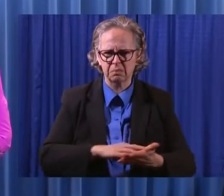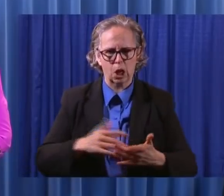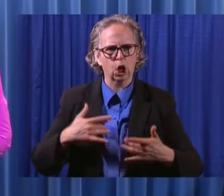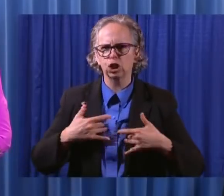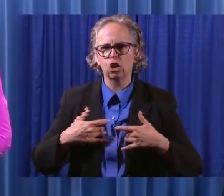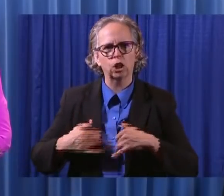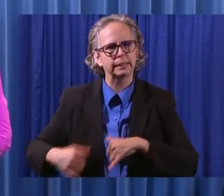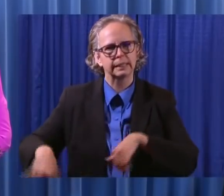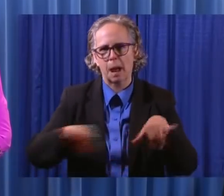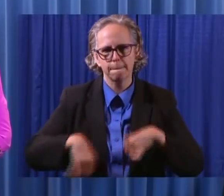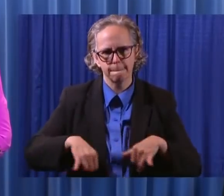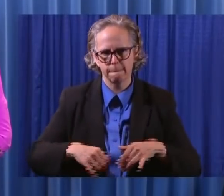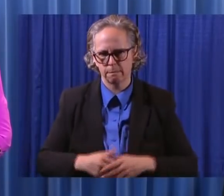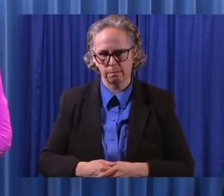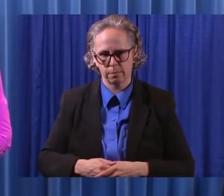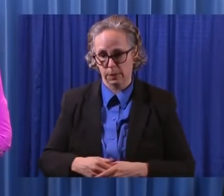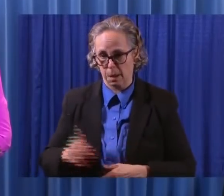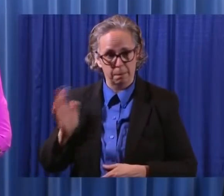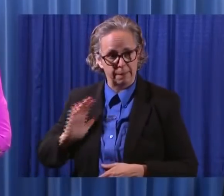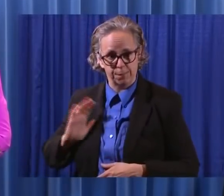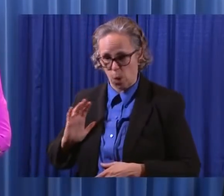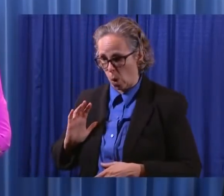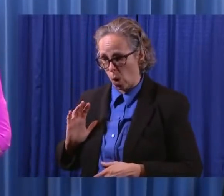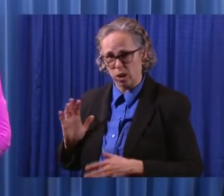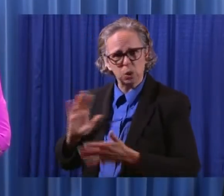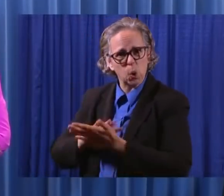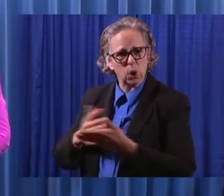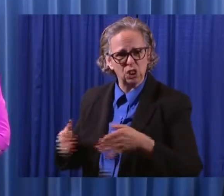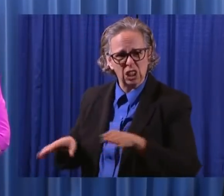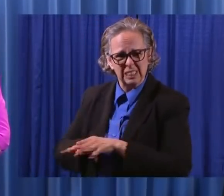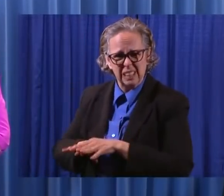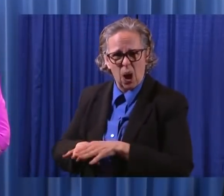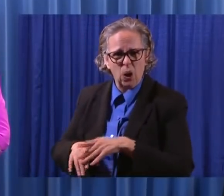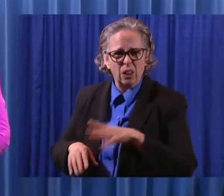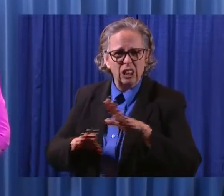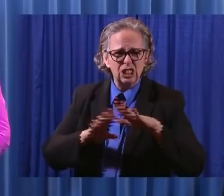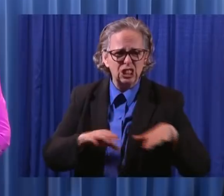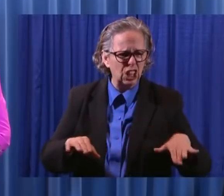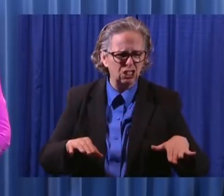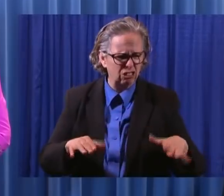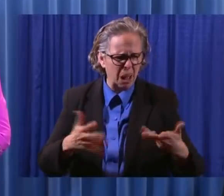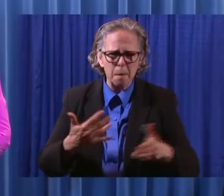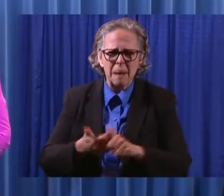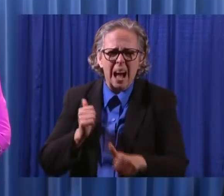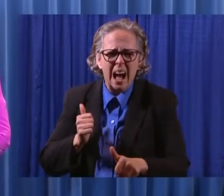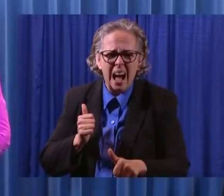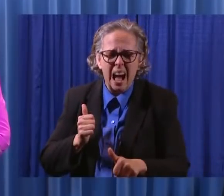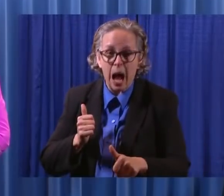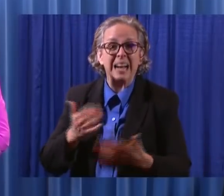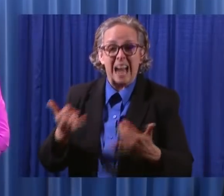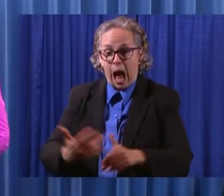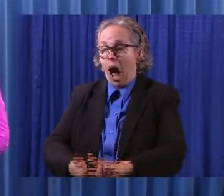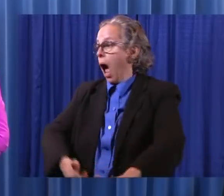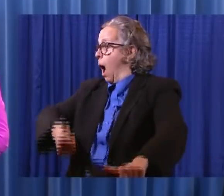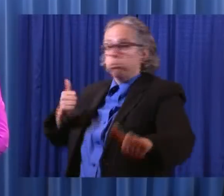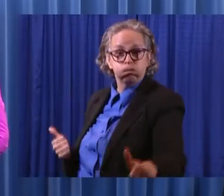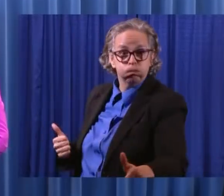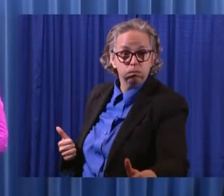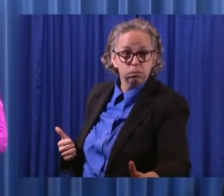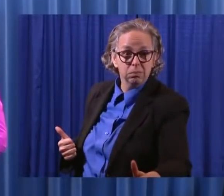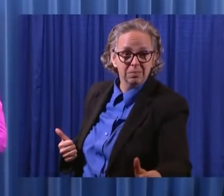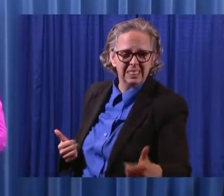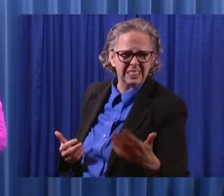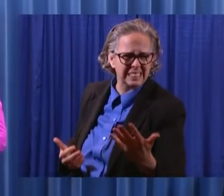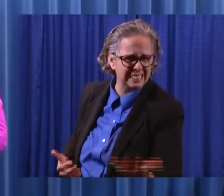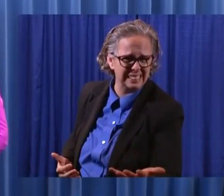down, we had some kids who were already behind because of many reasons who got further behind. We live in a state